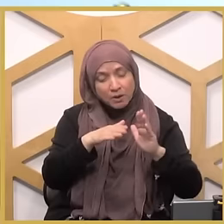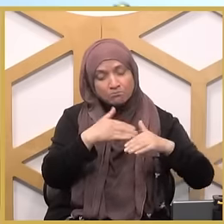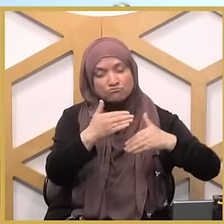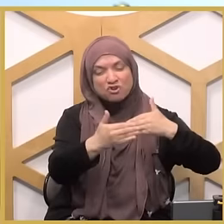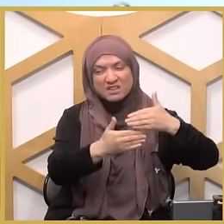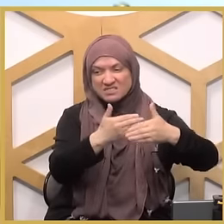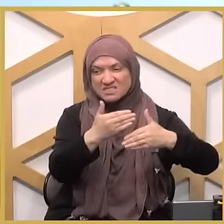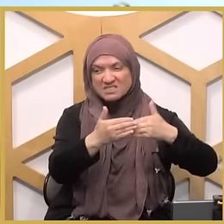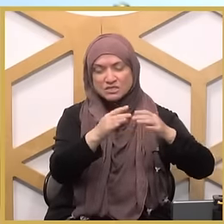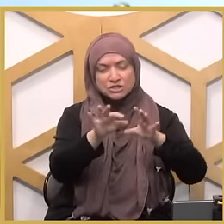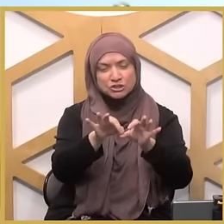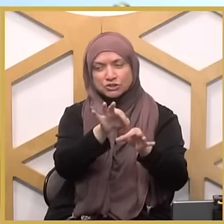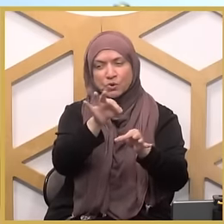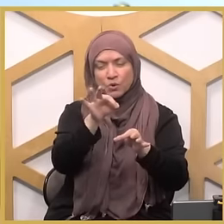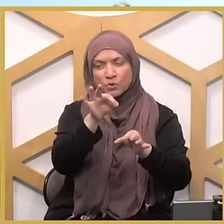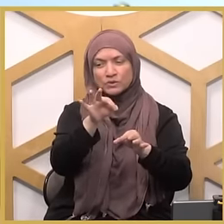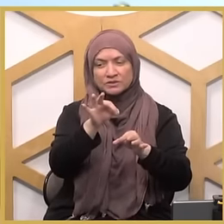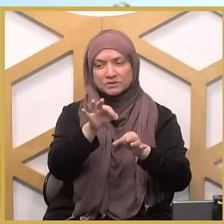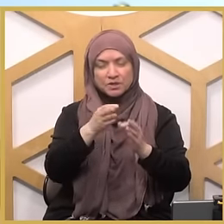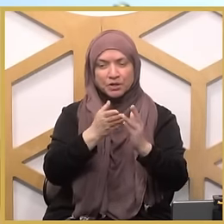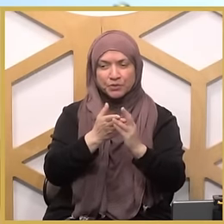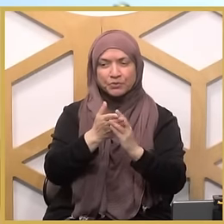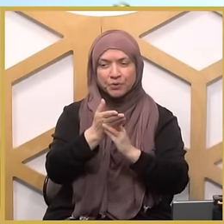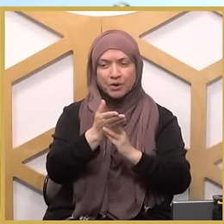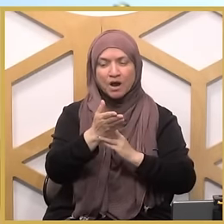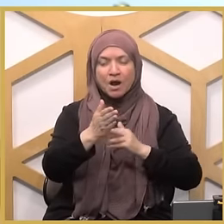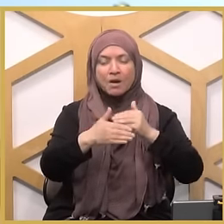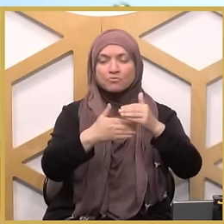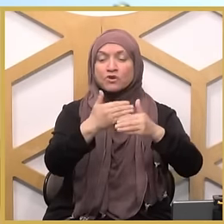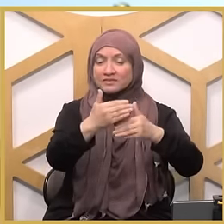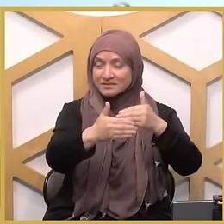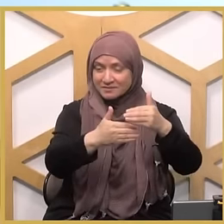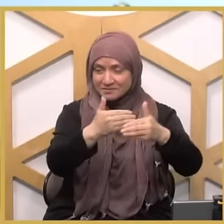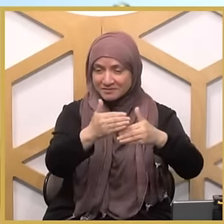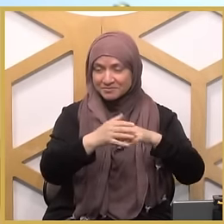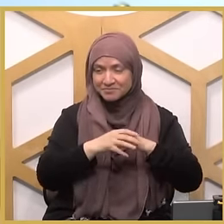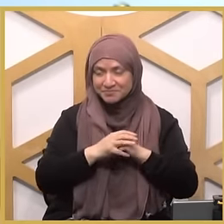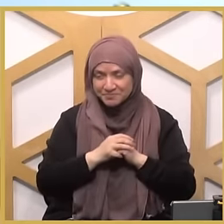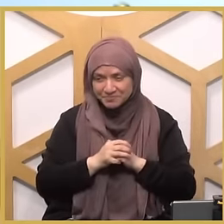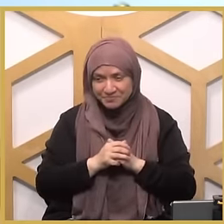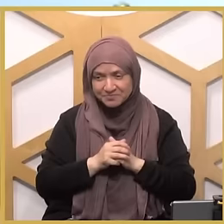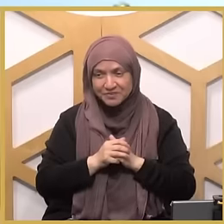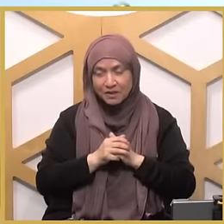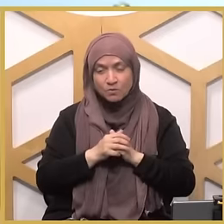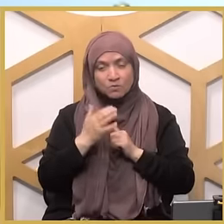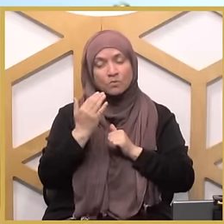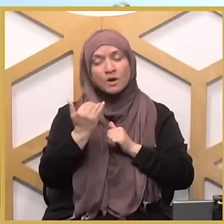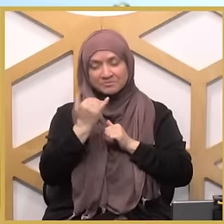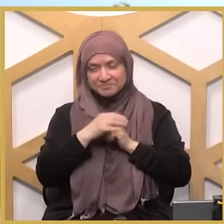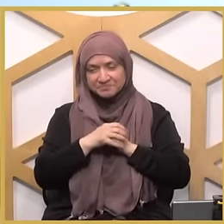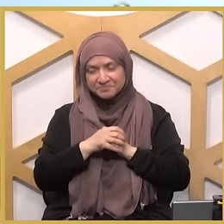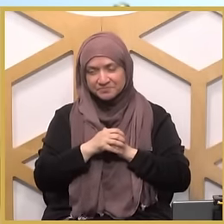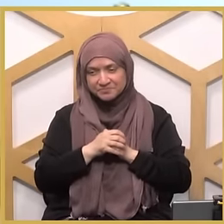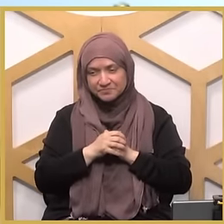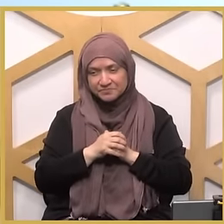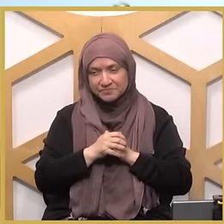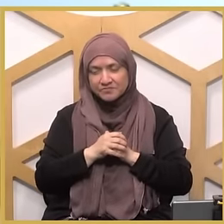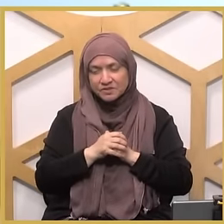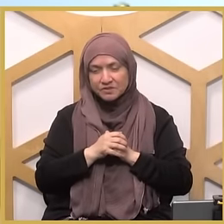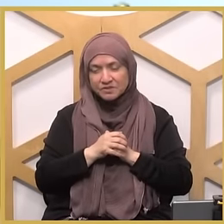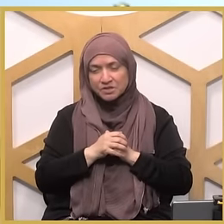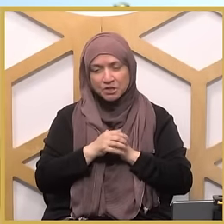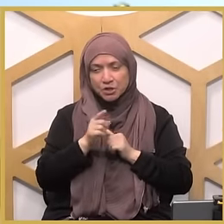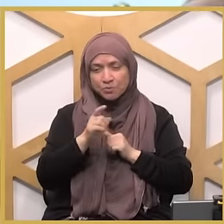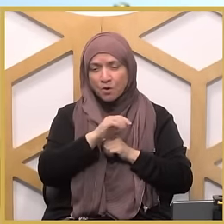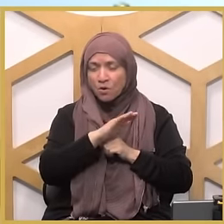never want to go back. Because here's the thing, we are beings that seek pleasure. And the only way to replace the